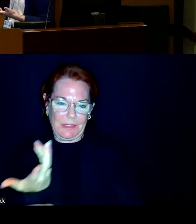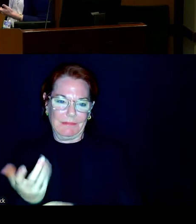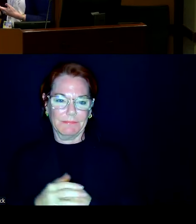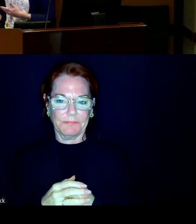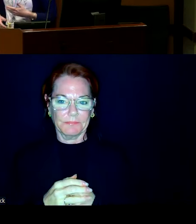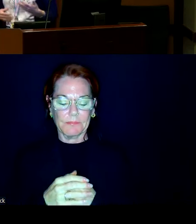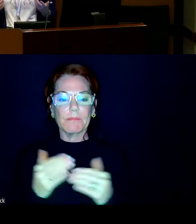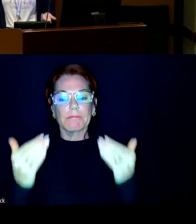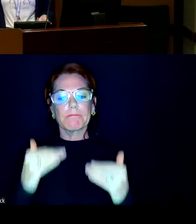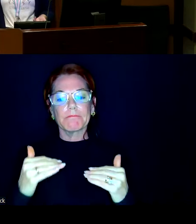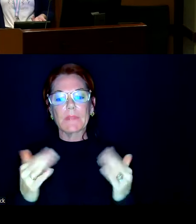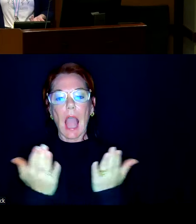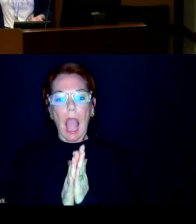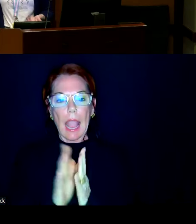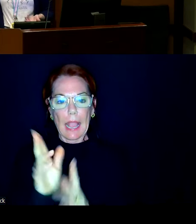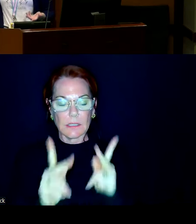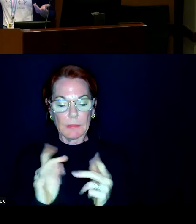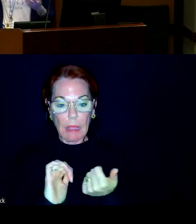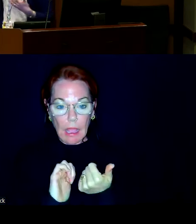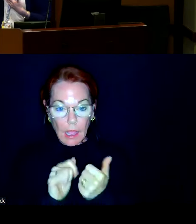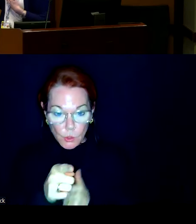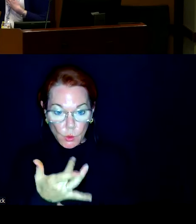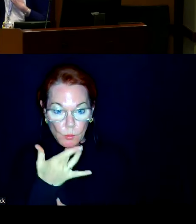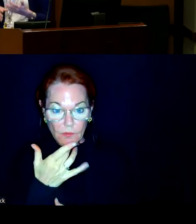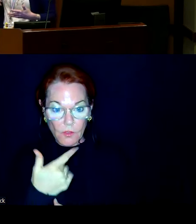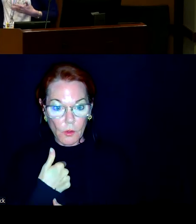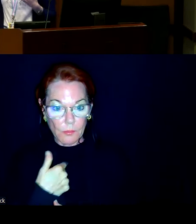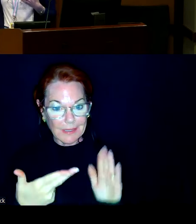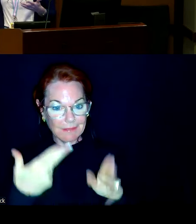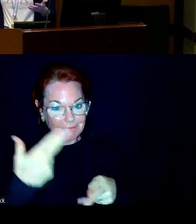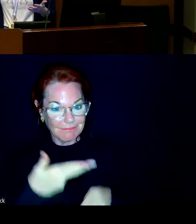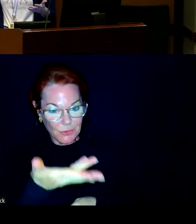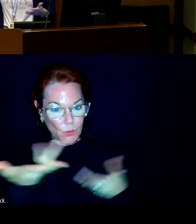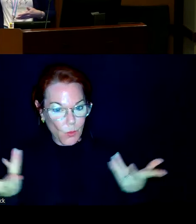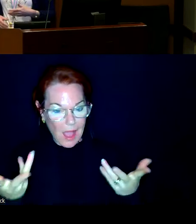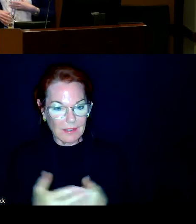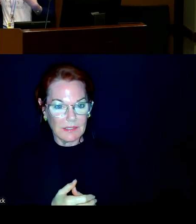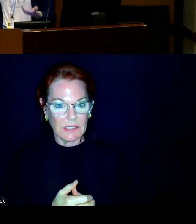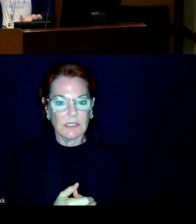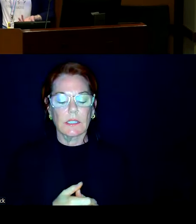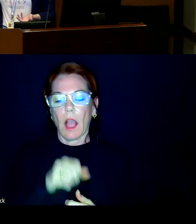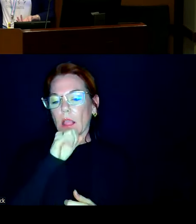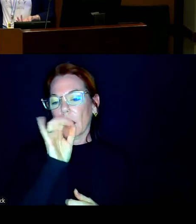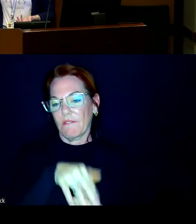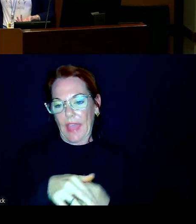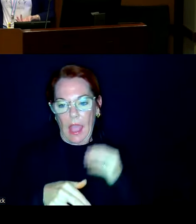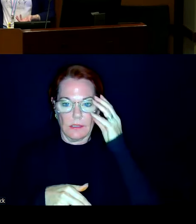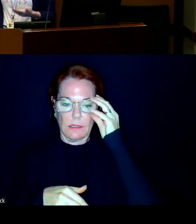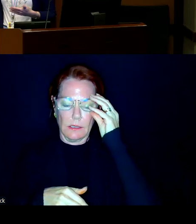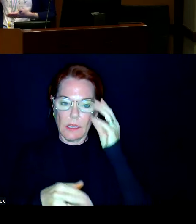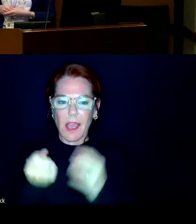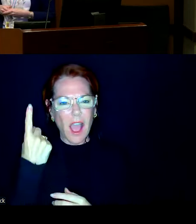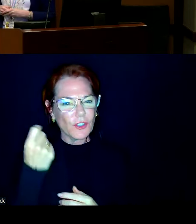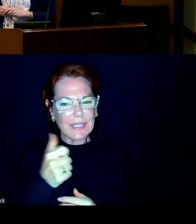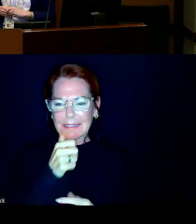then I ask people, how may I address you? And what I love about this, a lot of the things we're talking about today doesn't just apply to trans people,